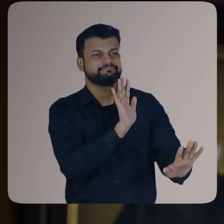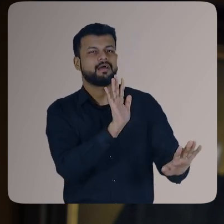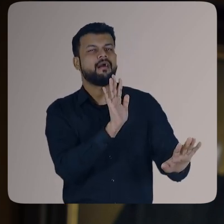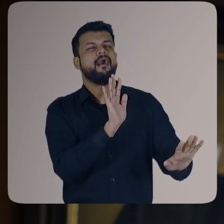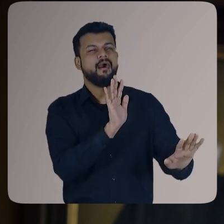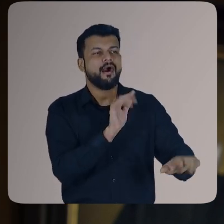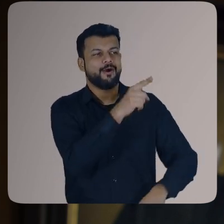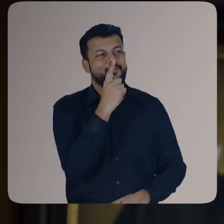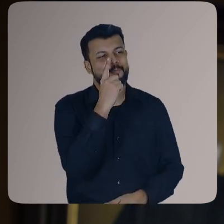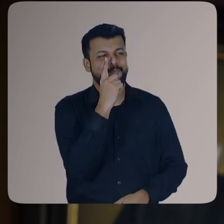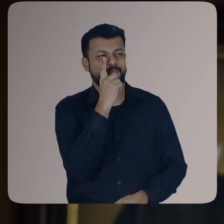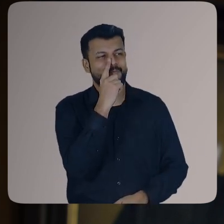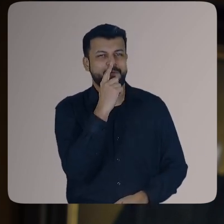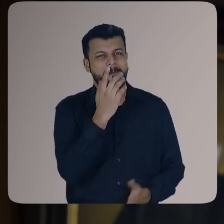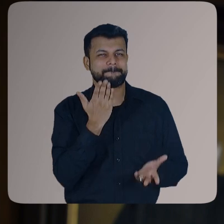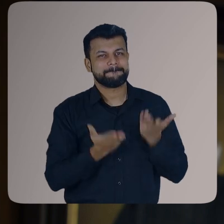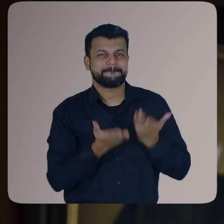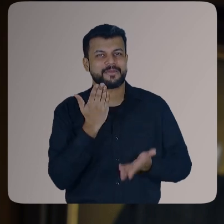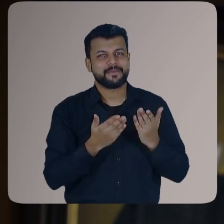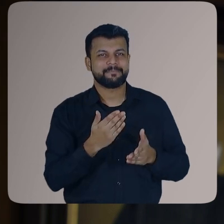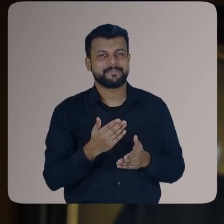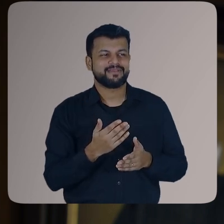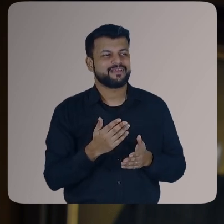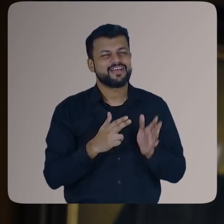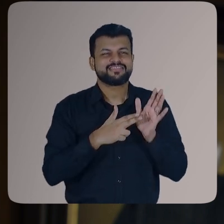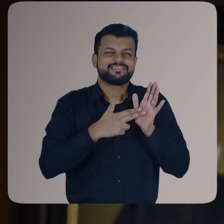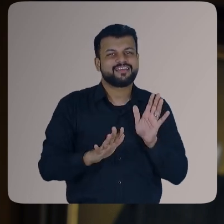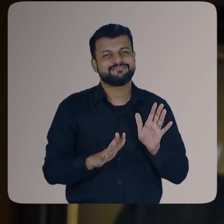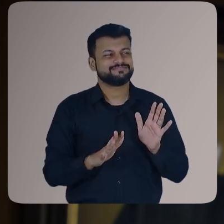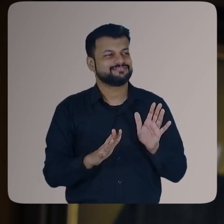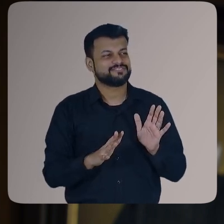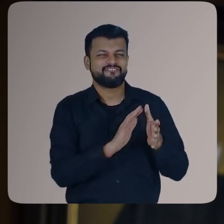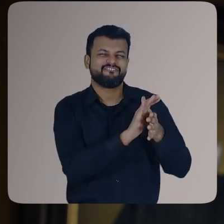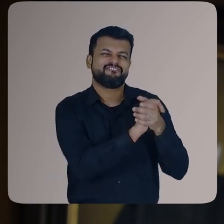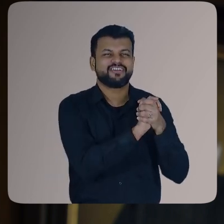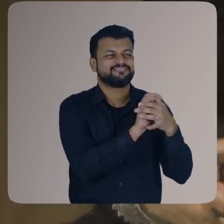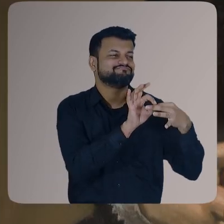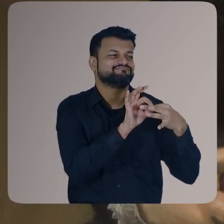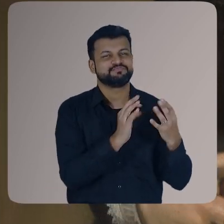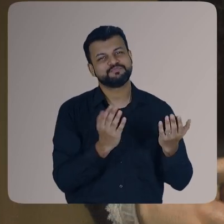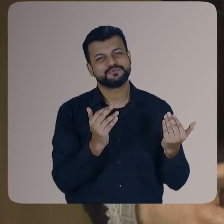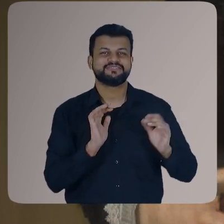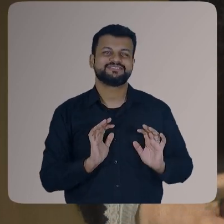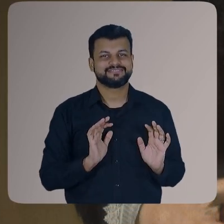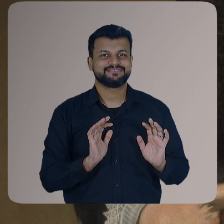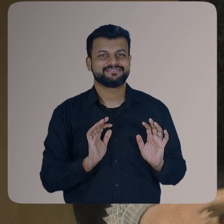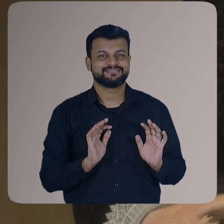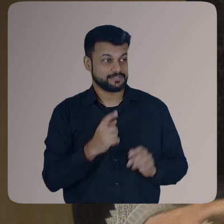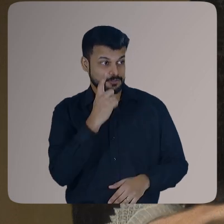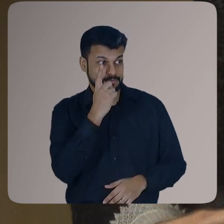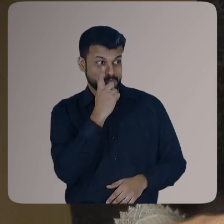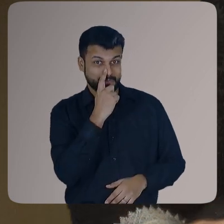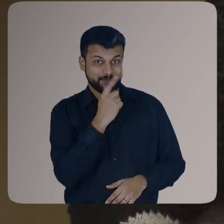which Hals has painted her makes her seem very familiar to us, very approachable. Hals's portrait